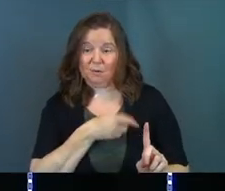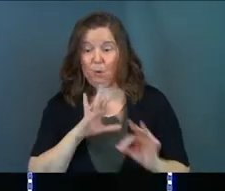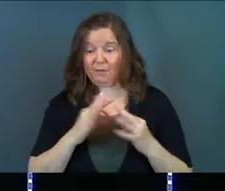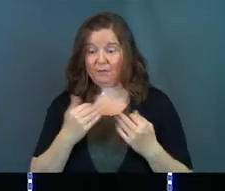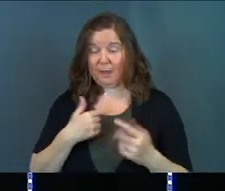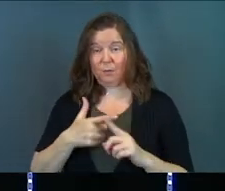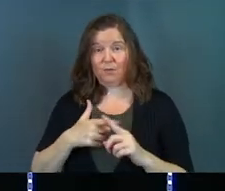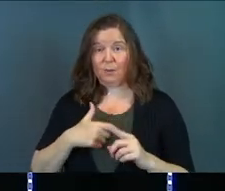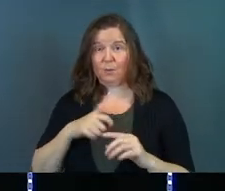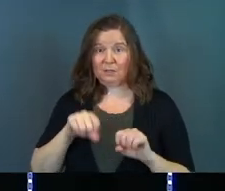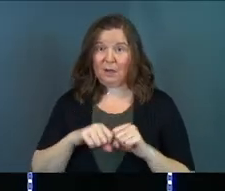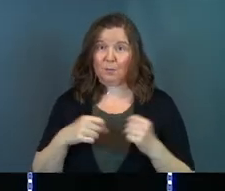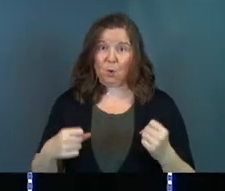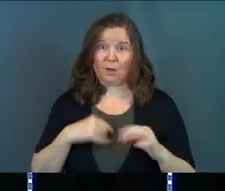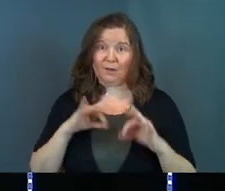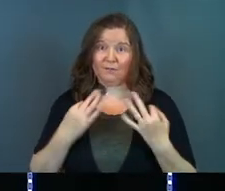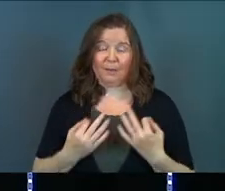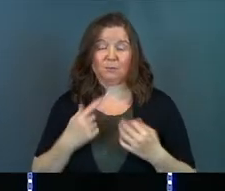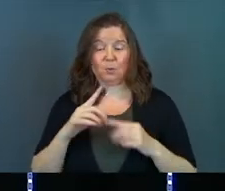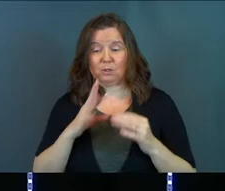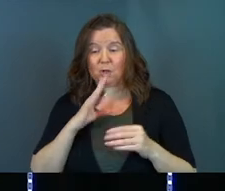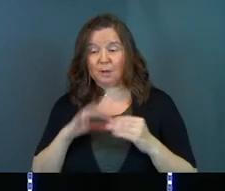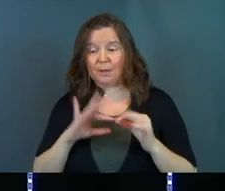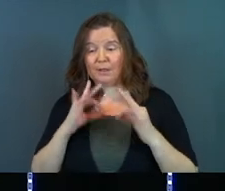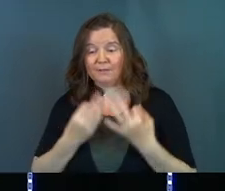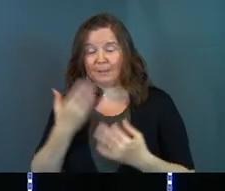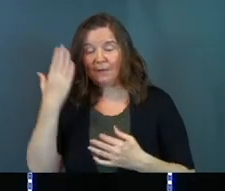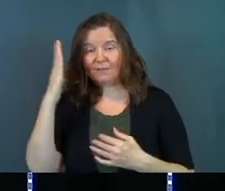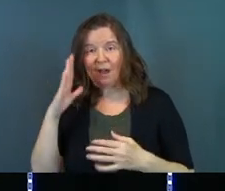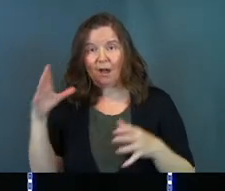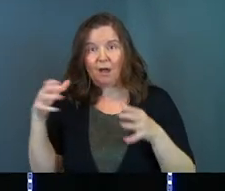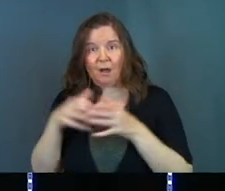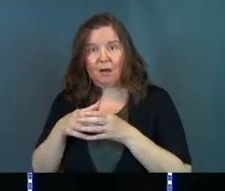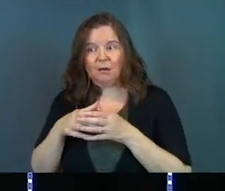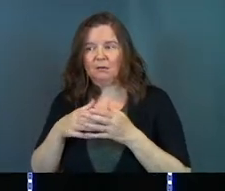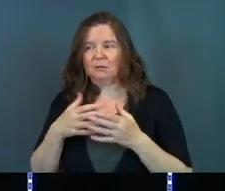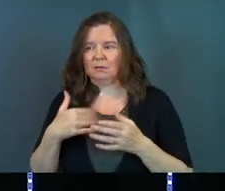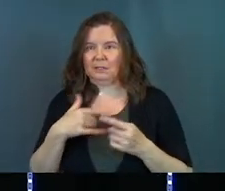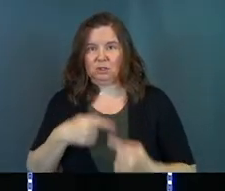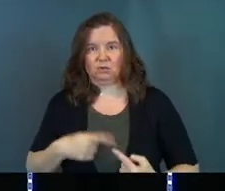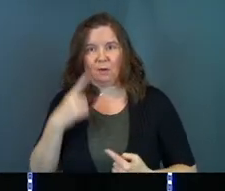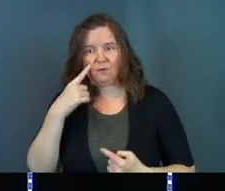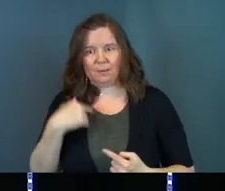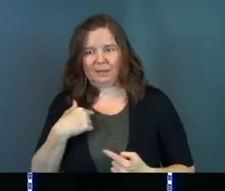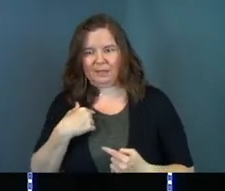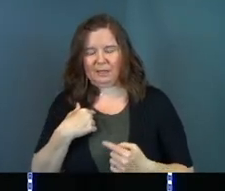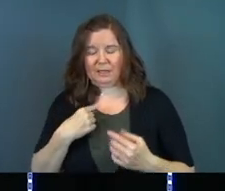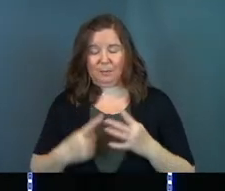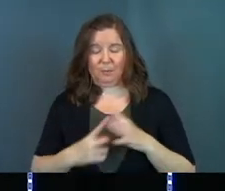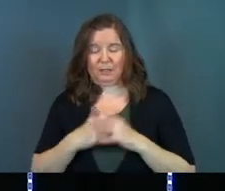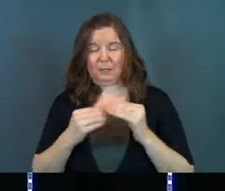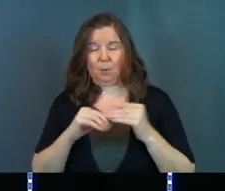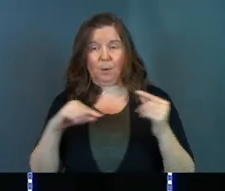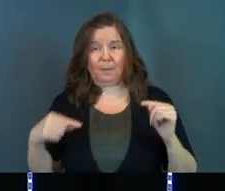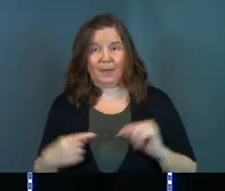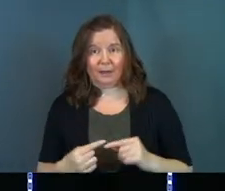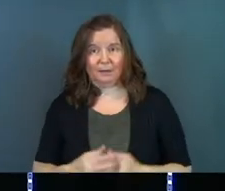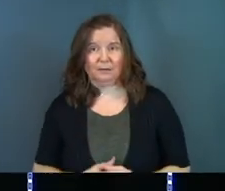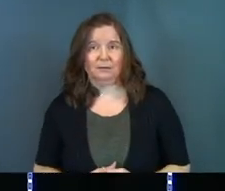family that I came from was a broken family. So when we talk about the family of God, it's a struggle for me. It brings up more pain.